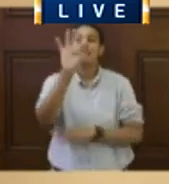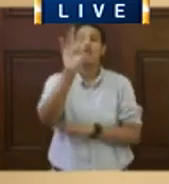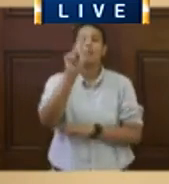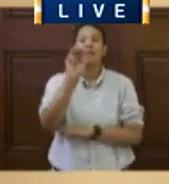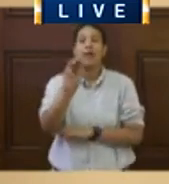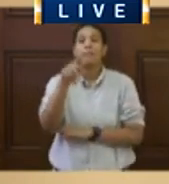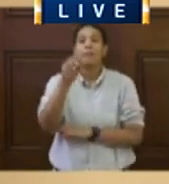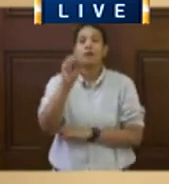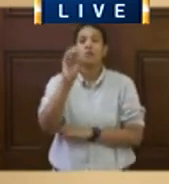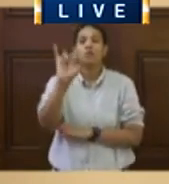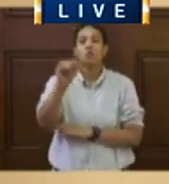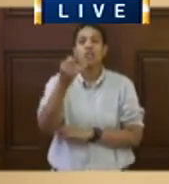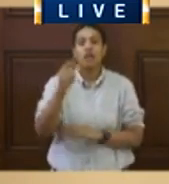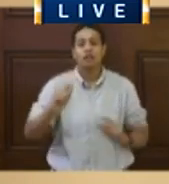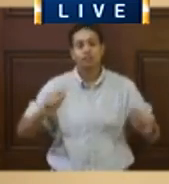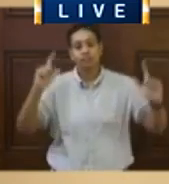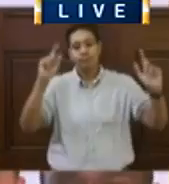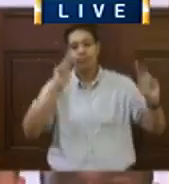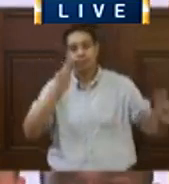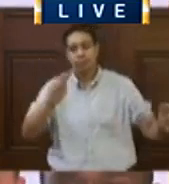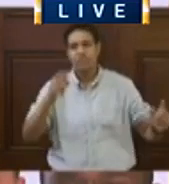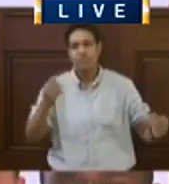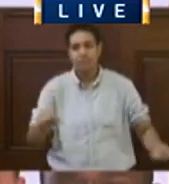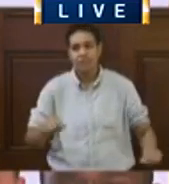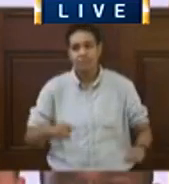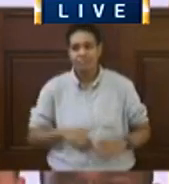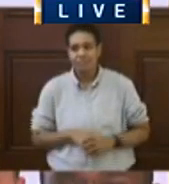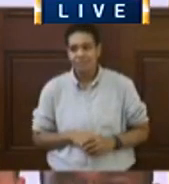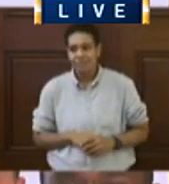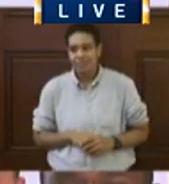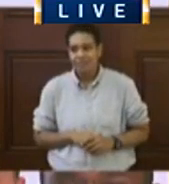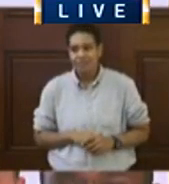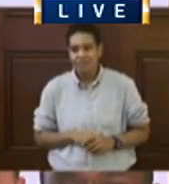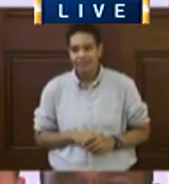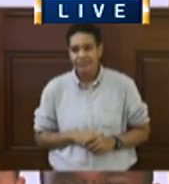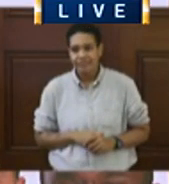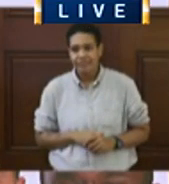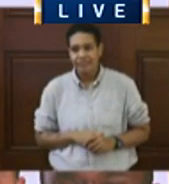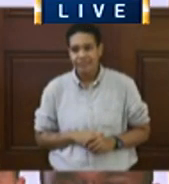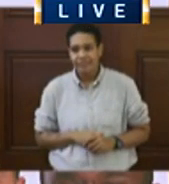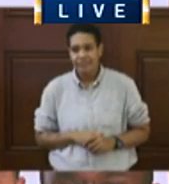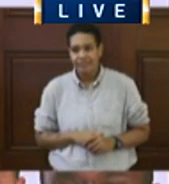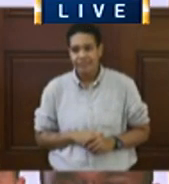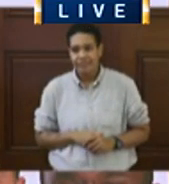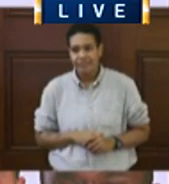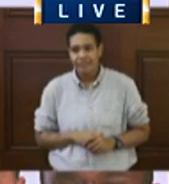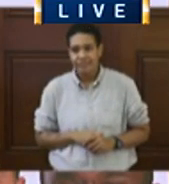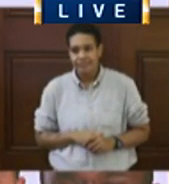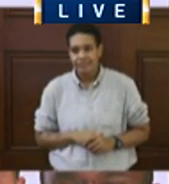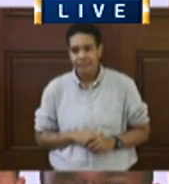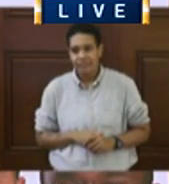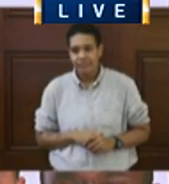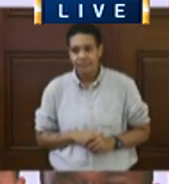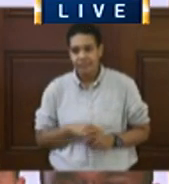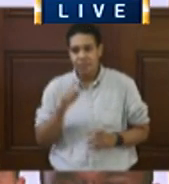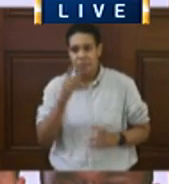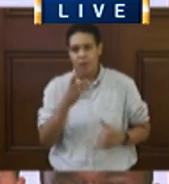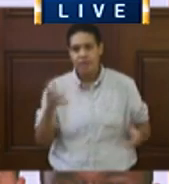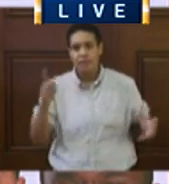COVID cast. Very good plug. So, I know we're coming to the end. One thing that's very important, if I may,